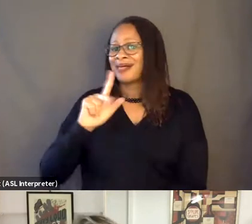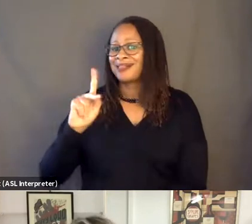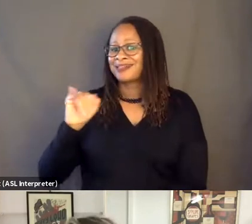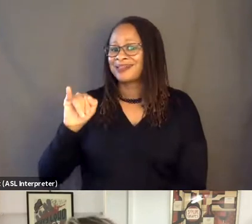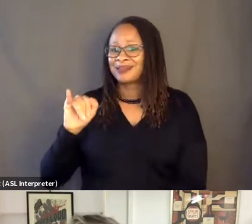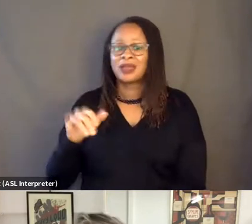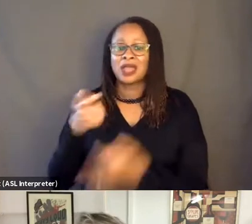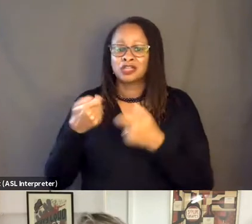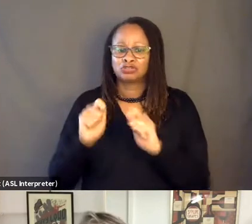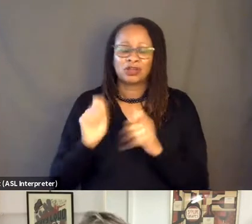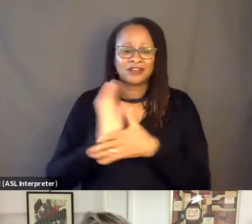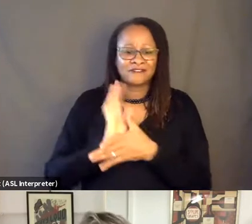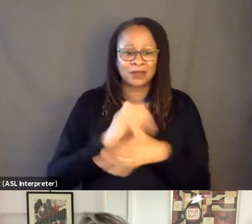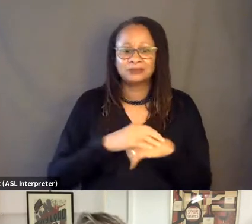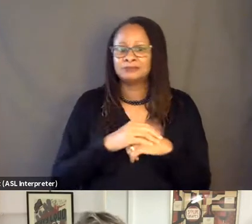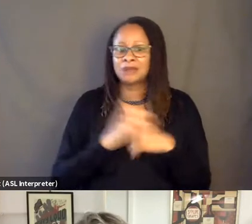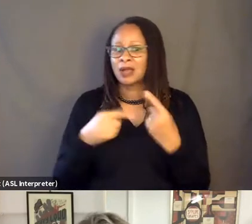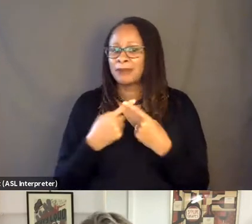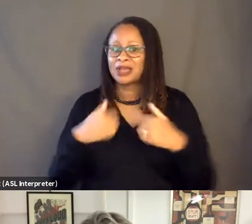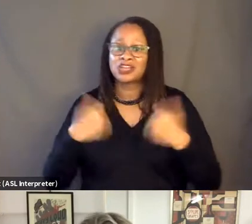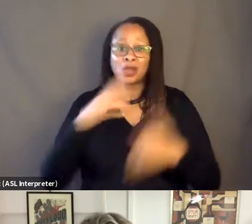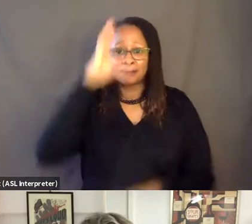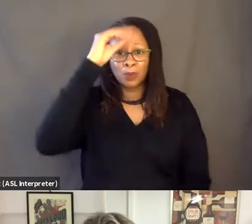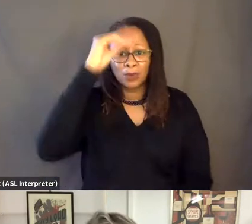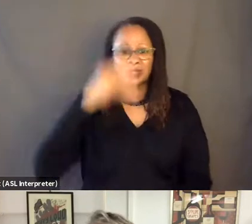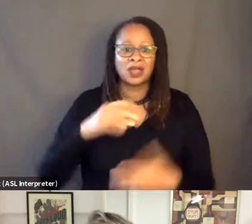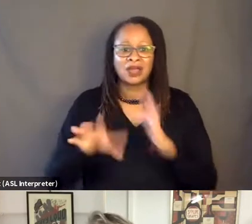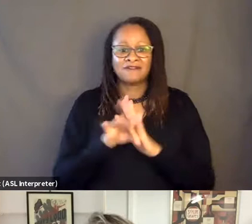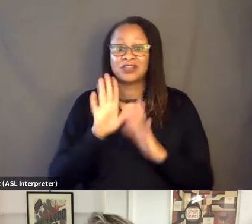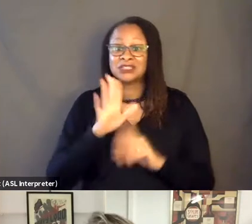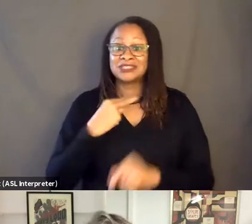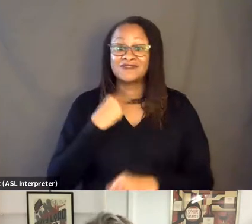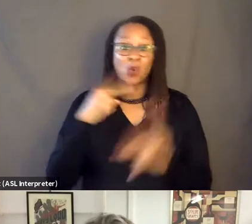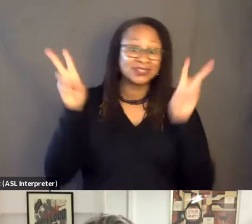film, try thinking about a film about, you know, a young boy who finds his voice.